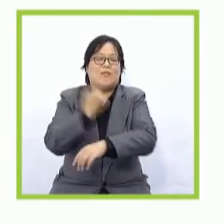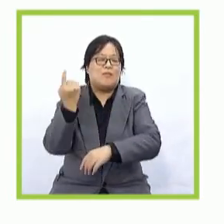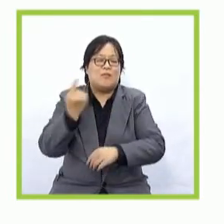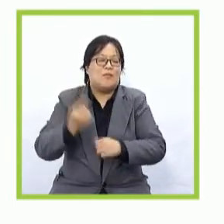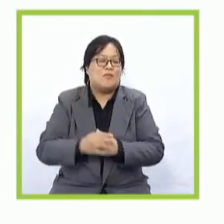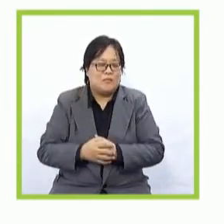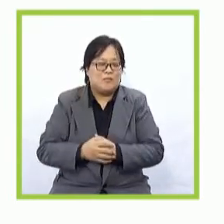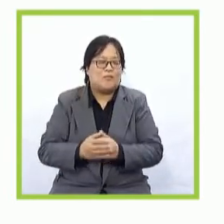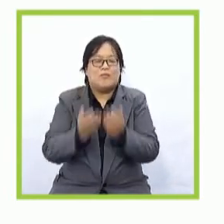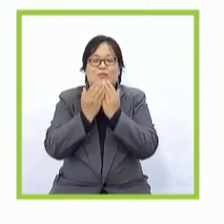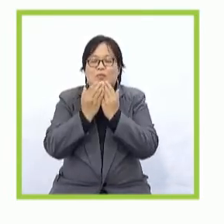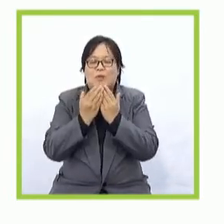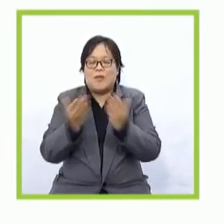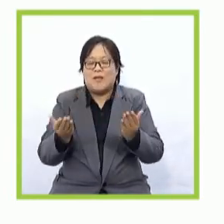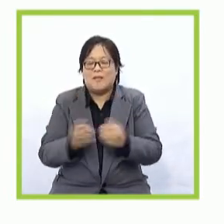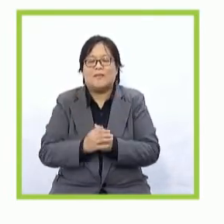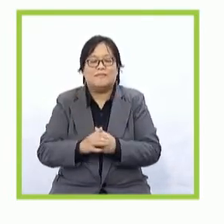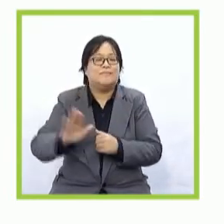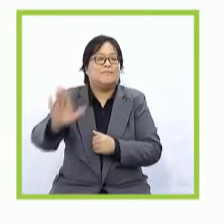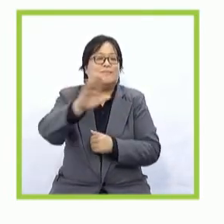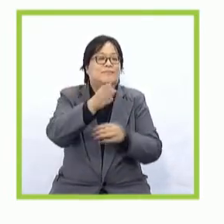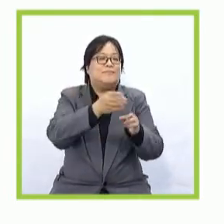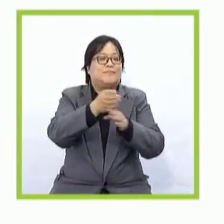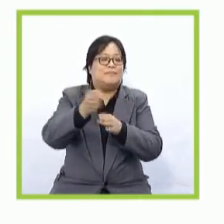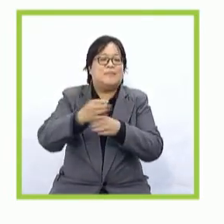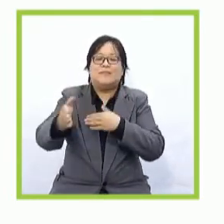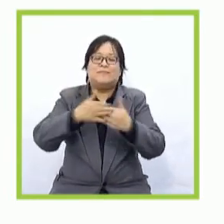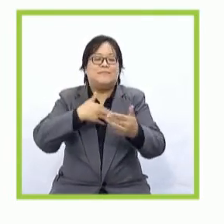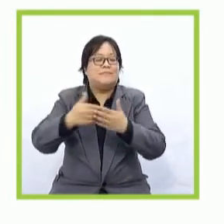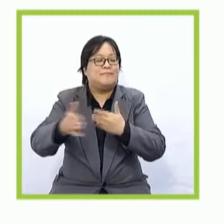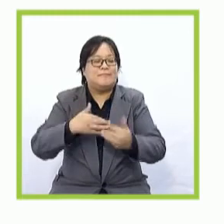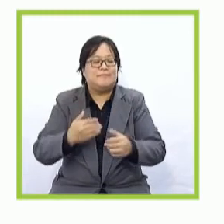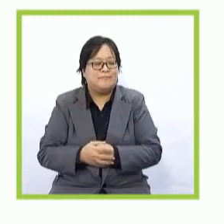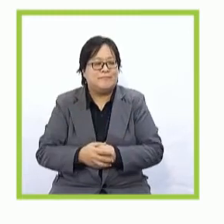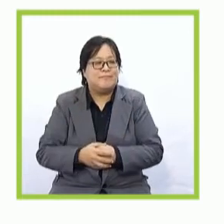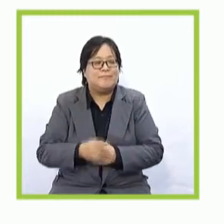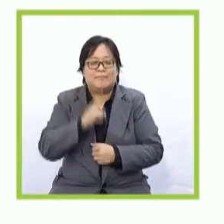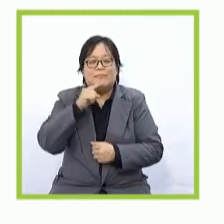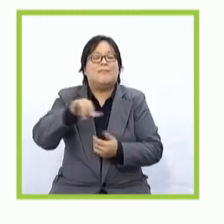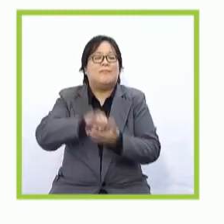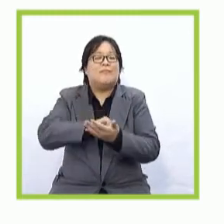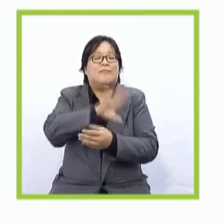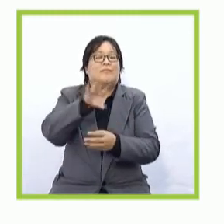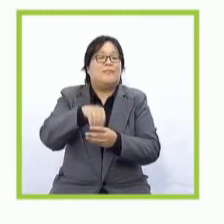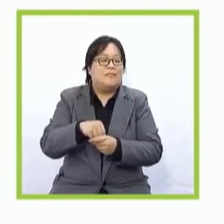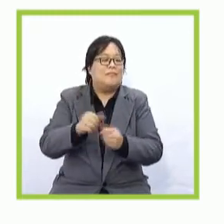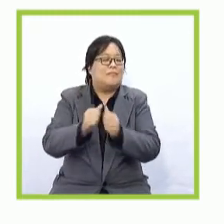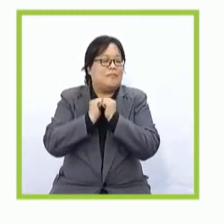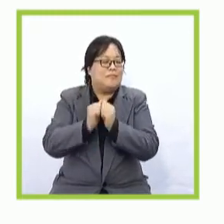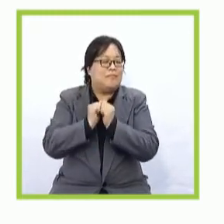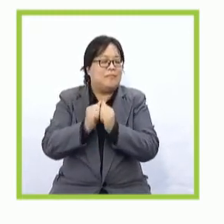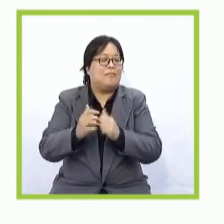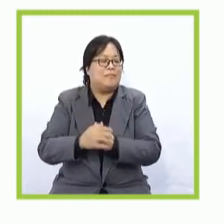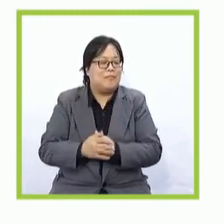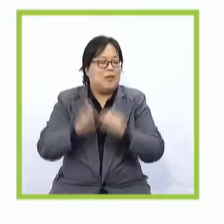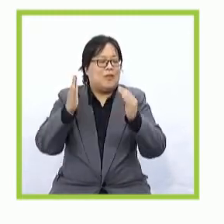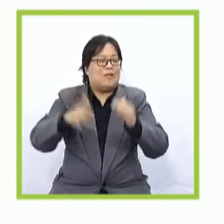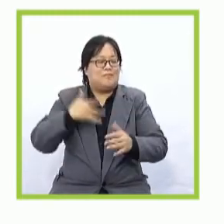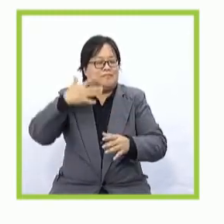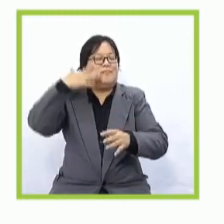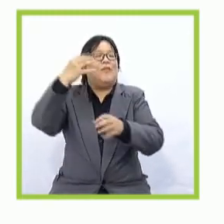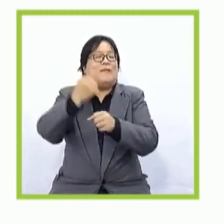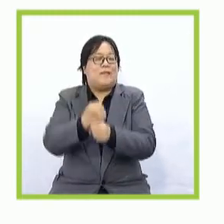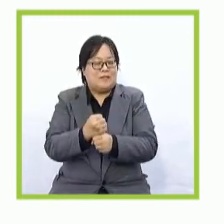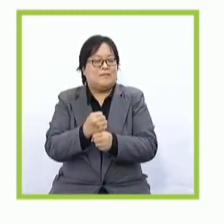of the schools in your area. Whatever it is, it's being involved in that together that gives people the confidence